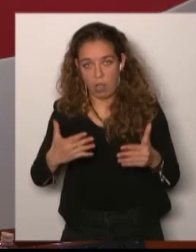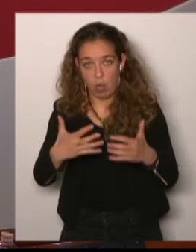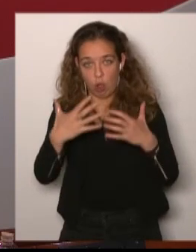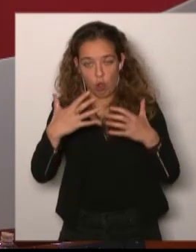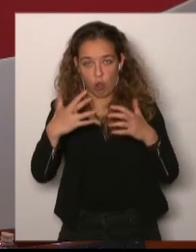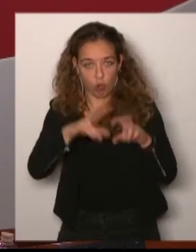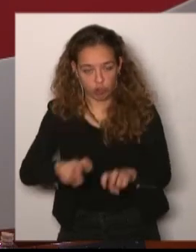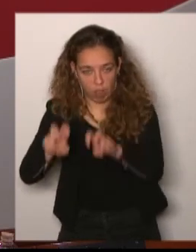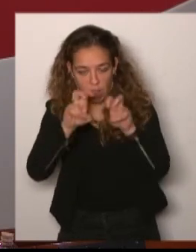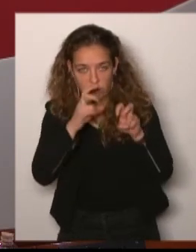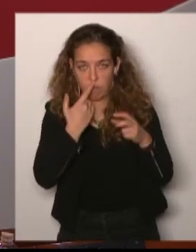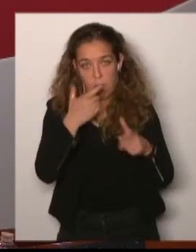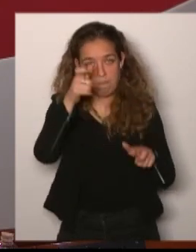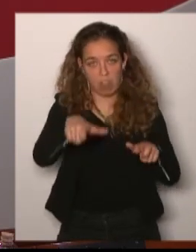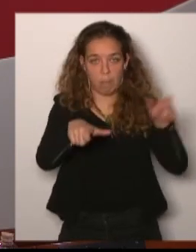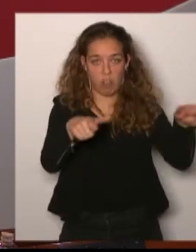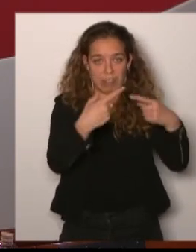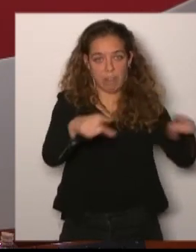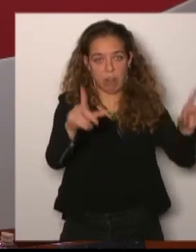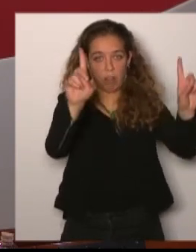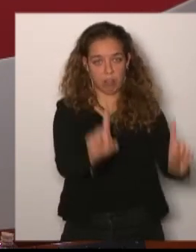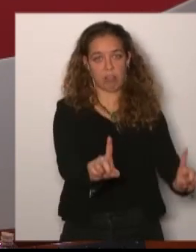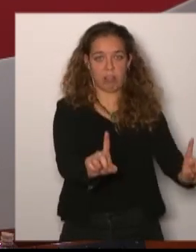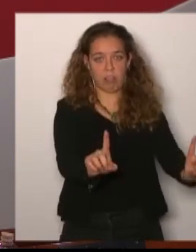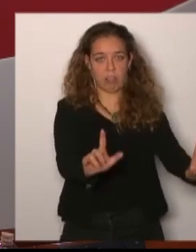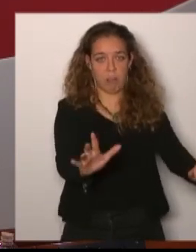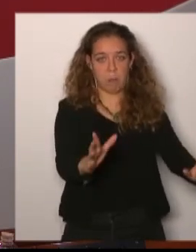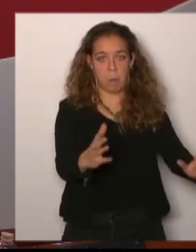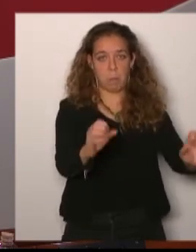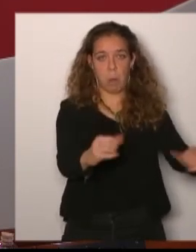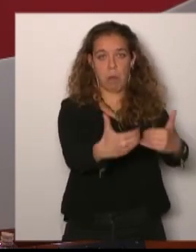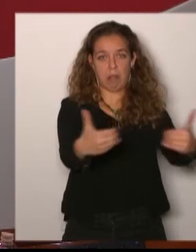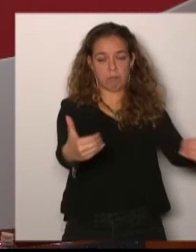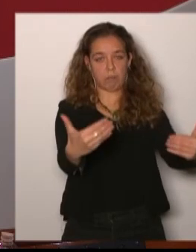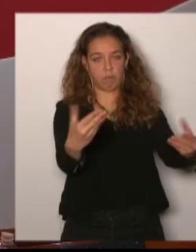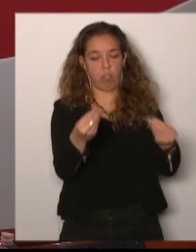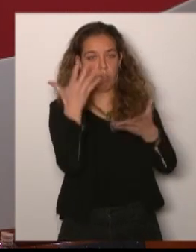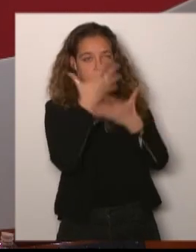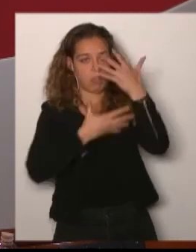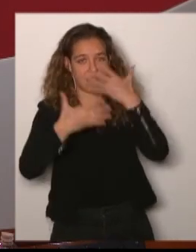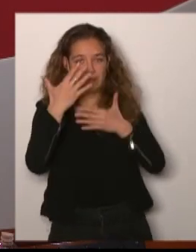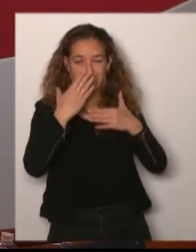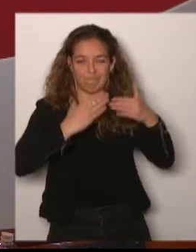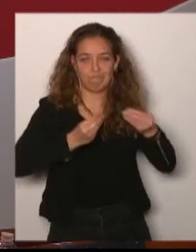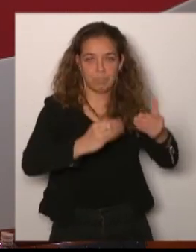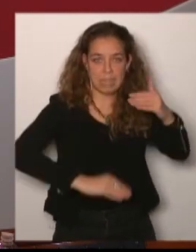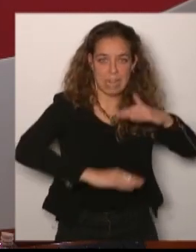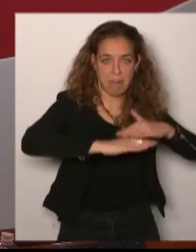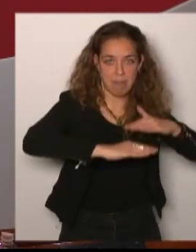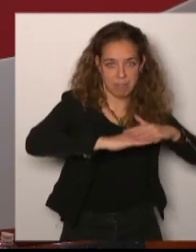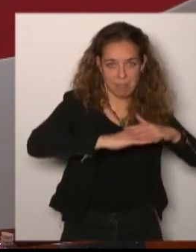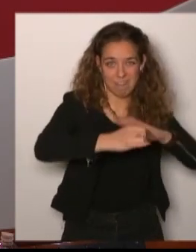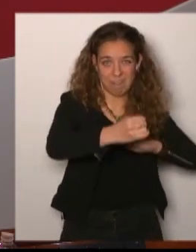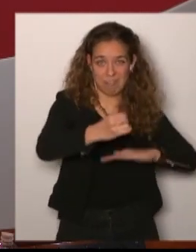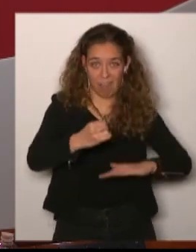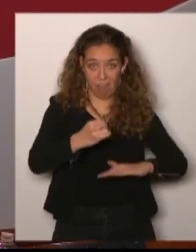And it might sound to be a bit confusing sometimes and limitative also for them, for promoting actions, for